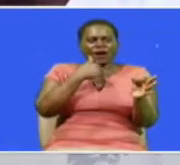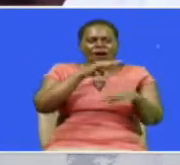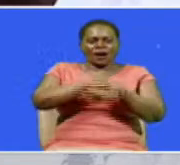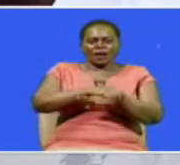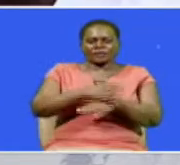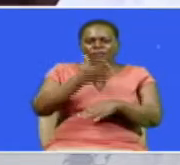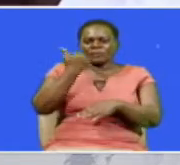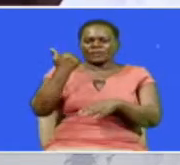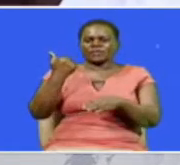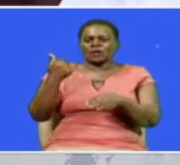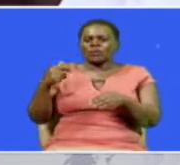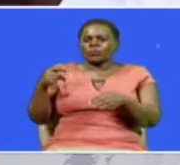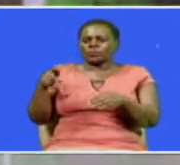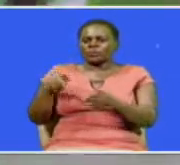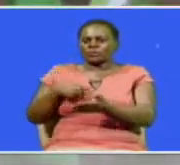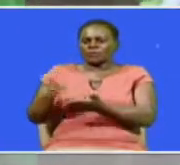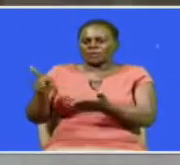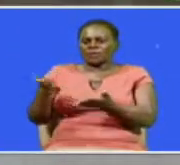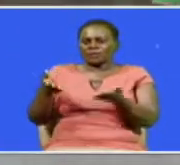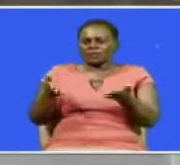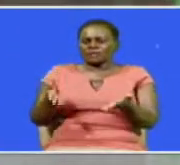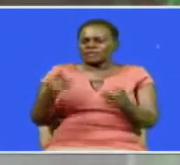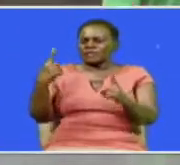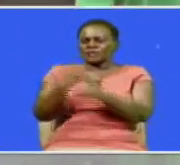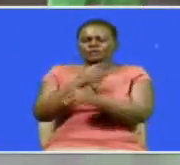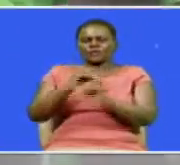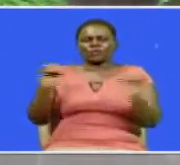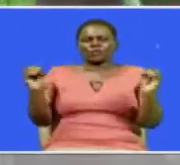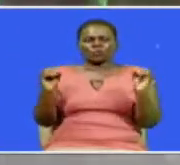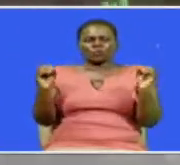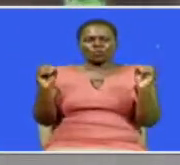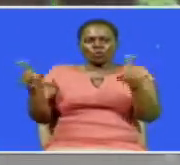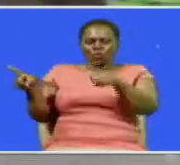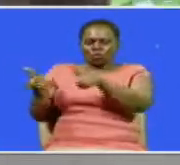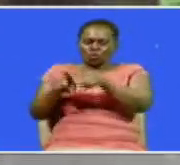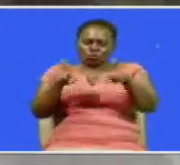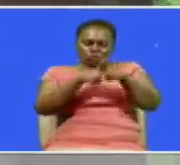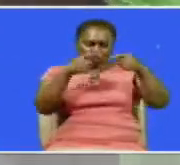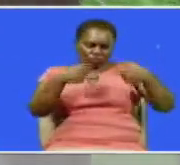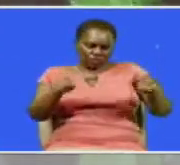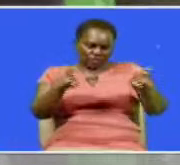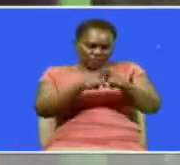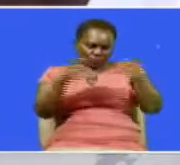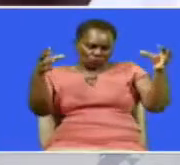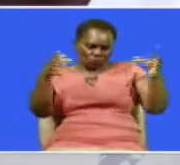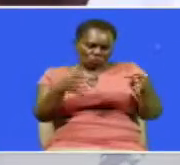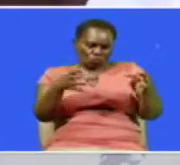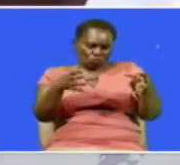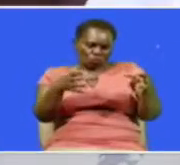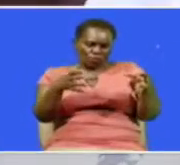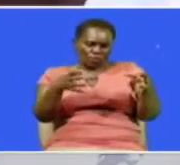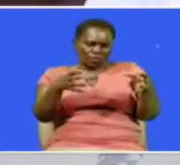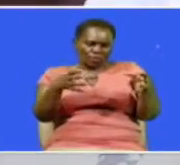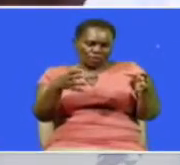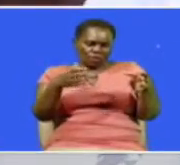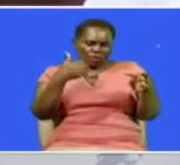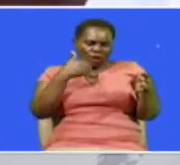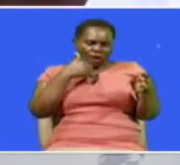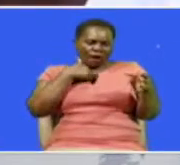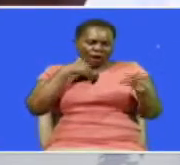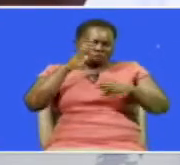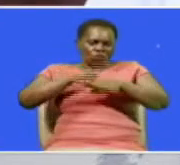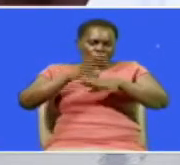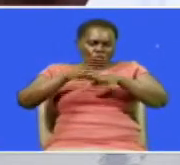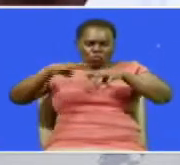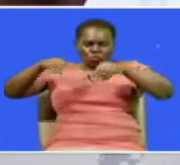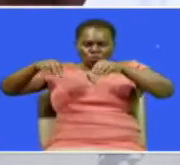offer. So for us, it's not different. Also, we've tried as a team to get good quality players